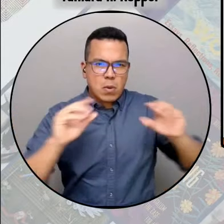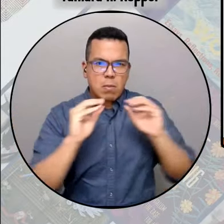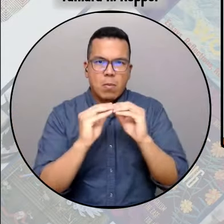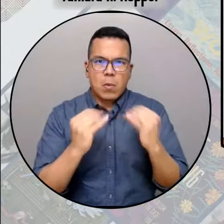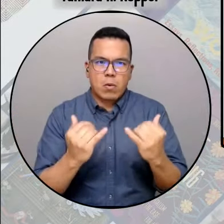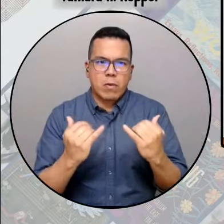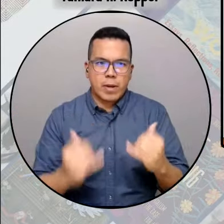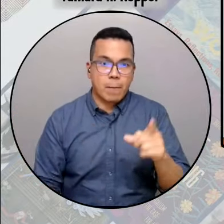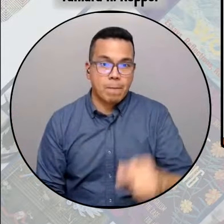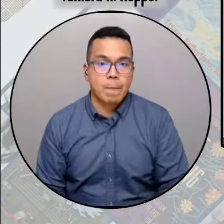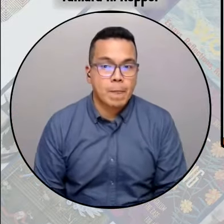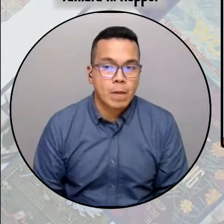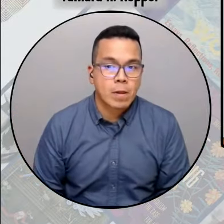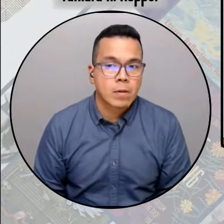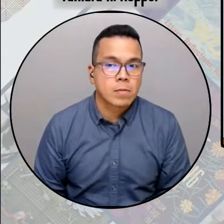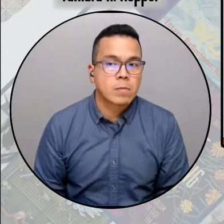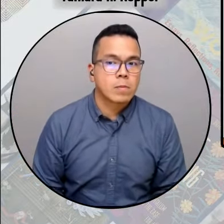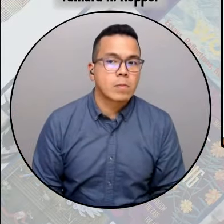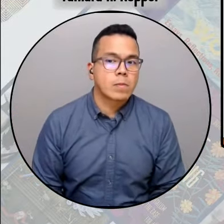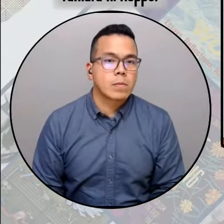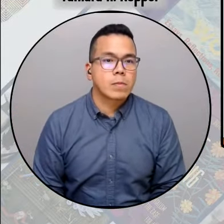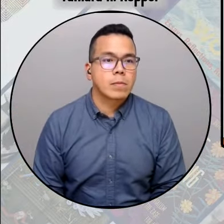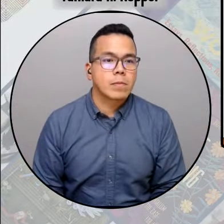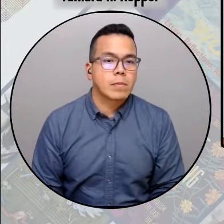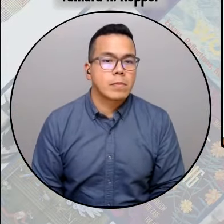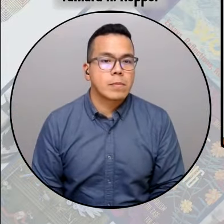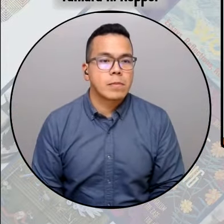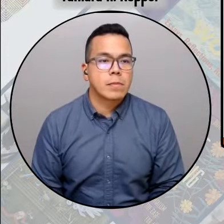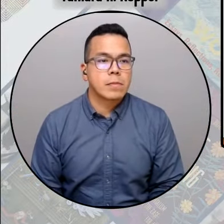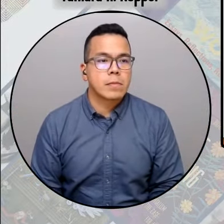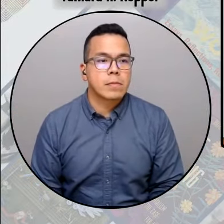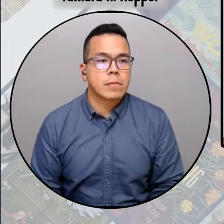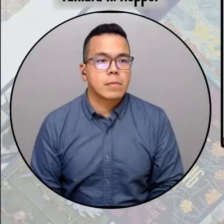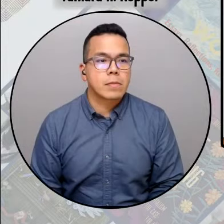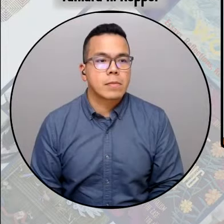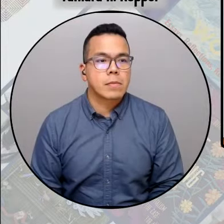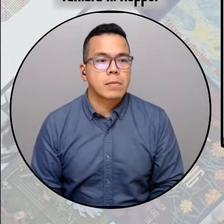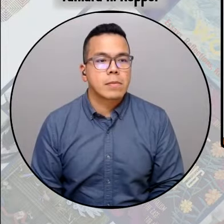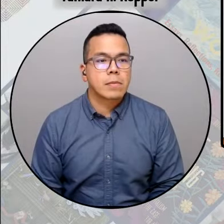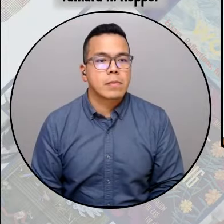attention, but here we go. Let's make this a little bit bigger now. All right. If you look,